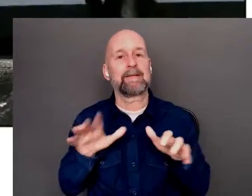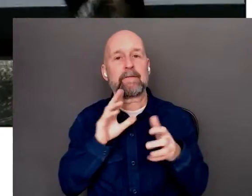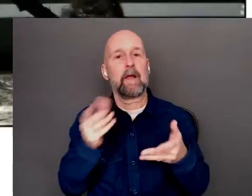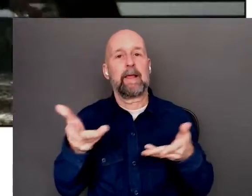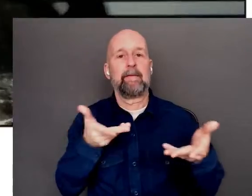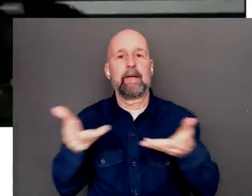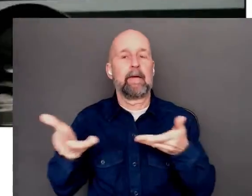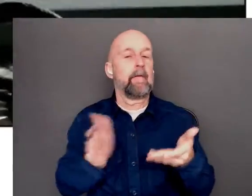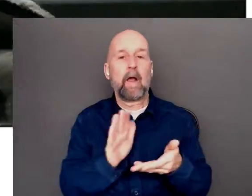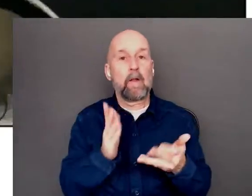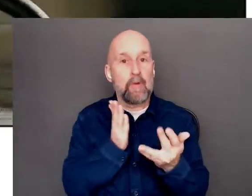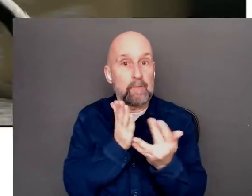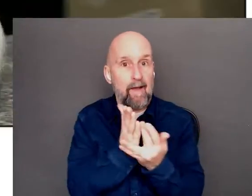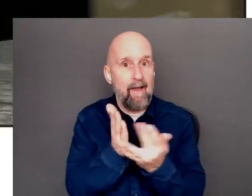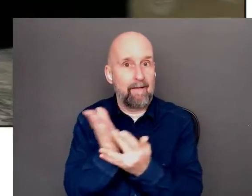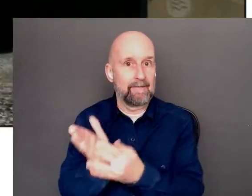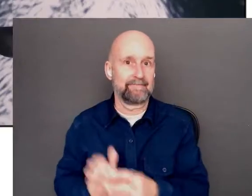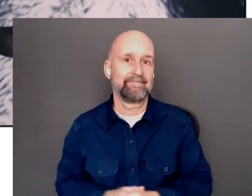it.